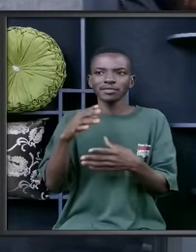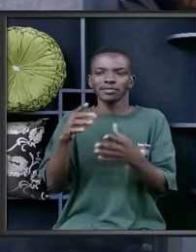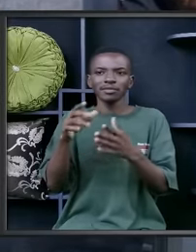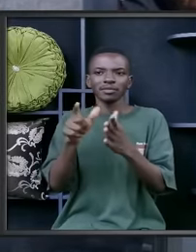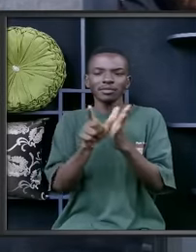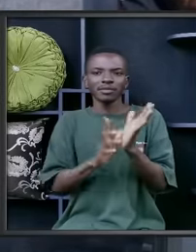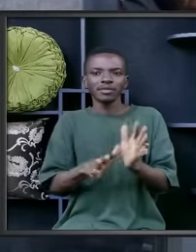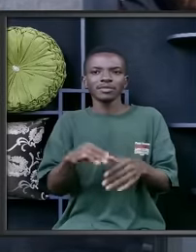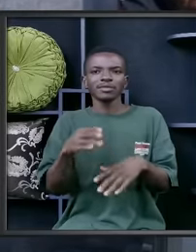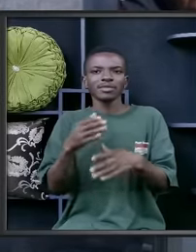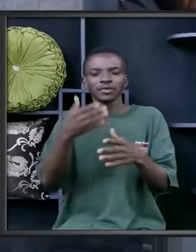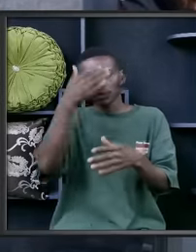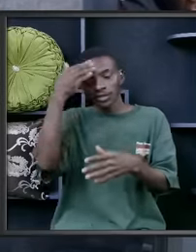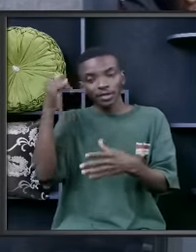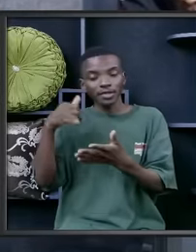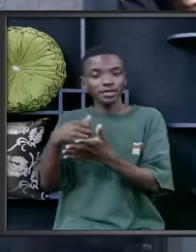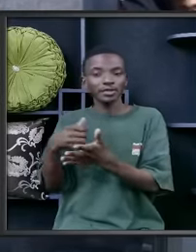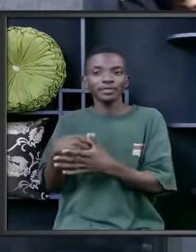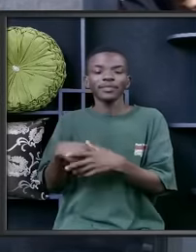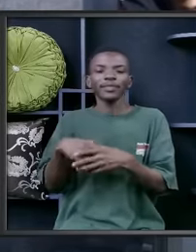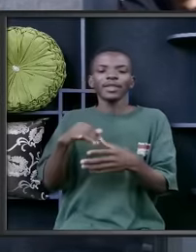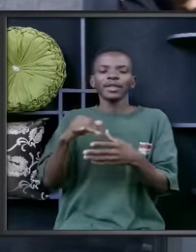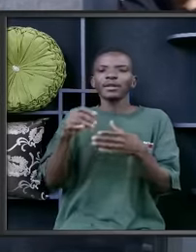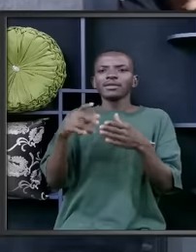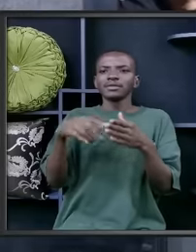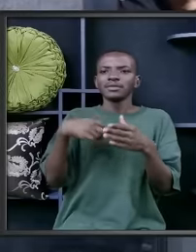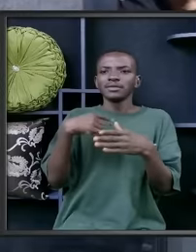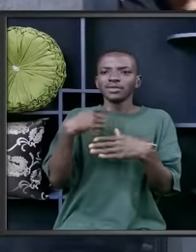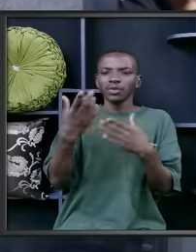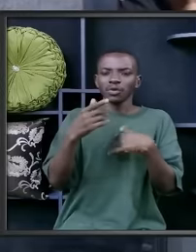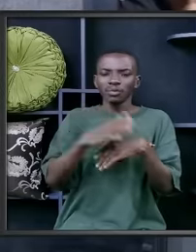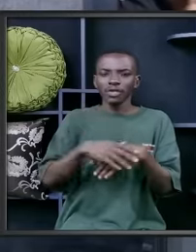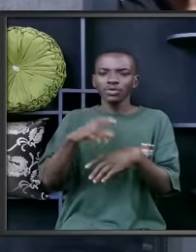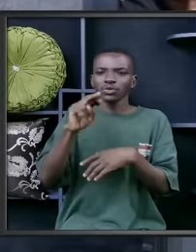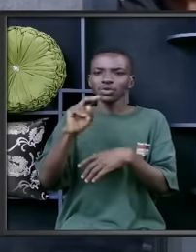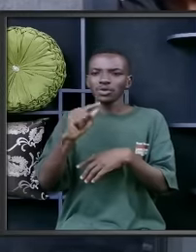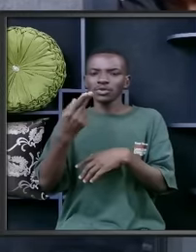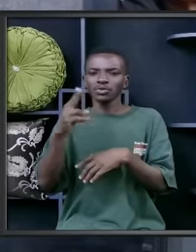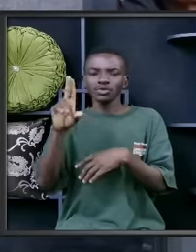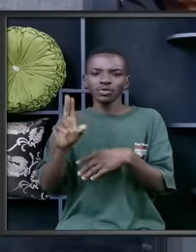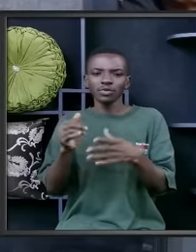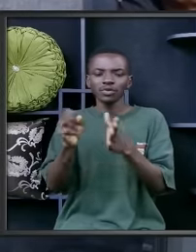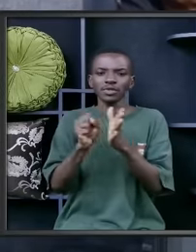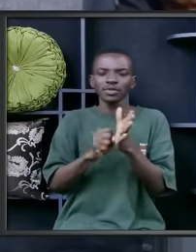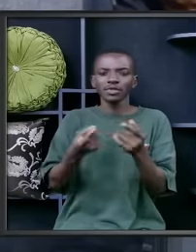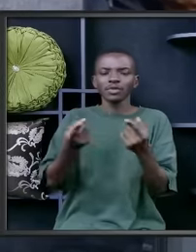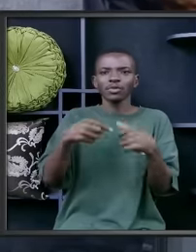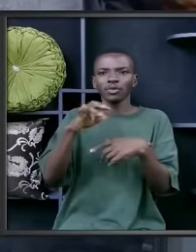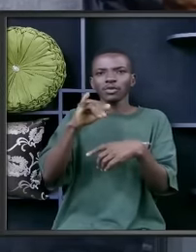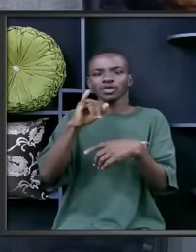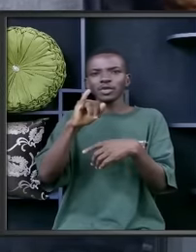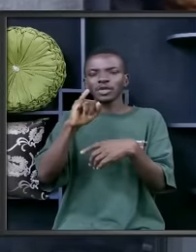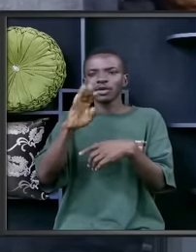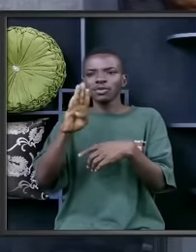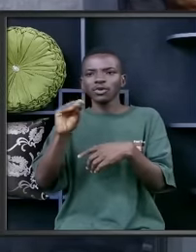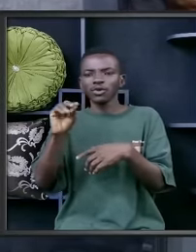Baristakpo, can't talk. I say, make you forget them. Now we can't come back to Enugu, where he go keep us. One day we go Ebonyi, we they come back.